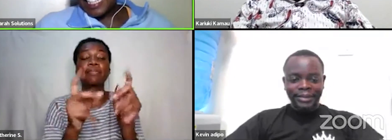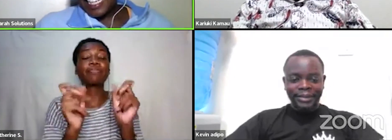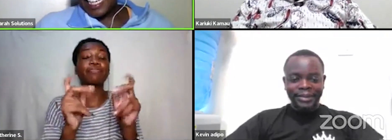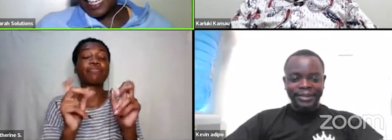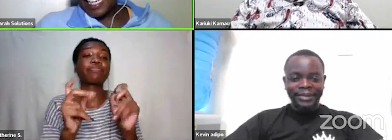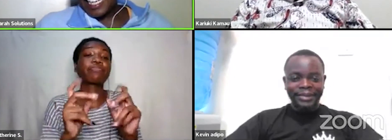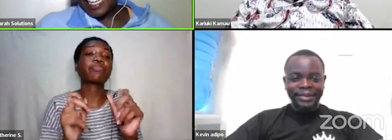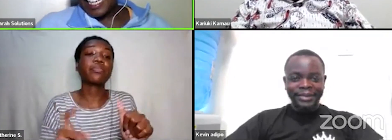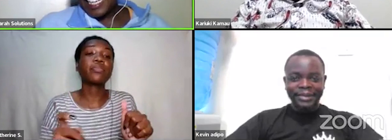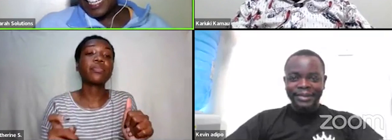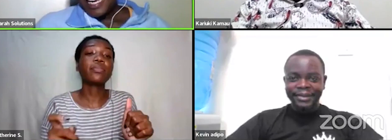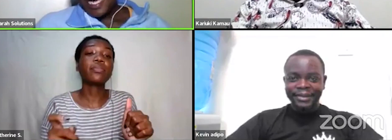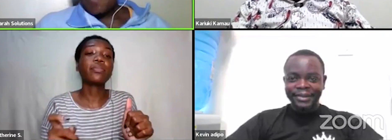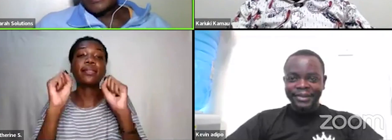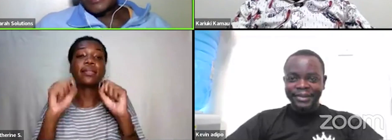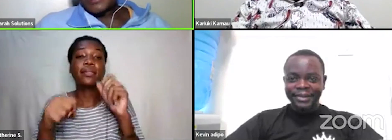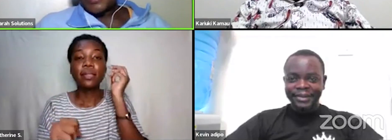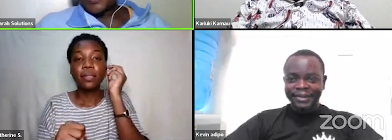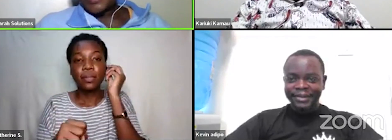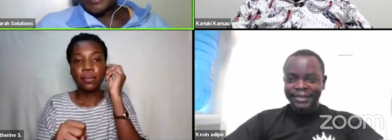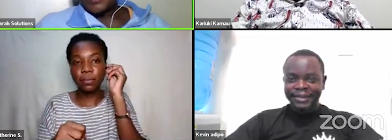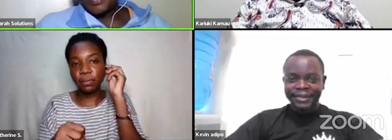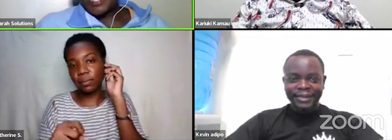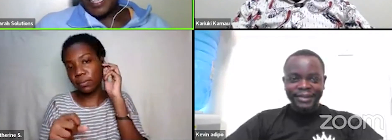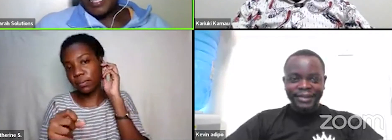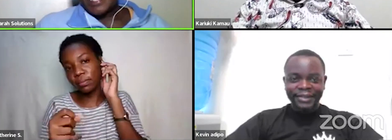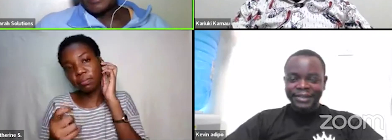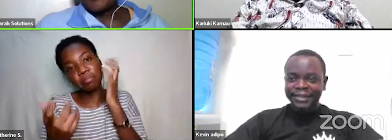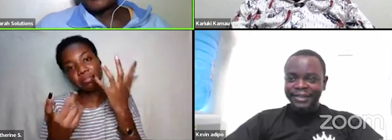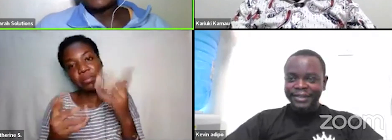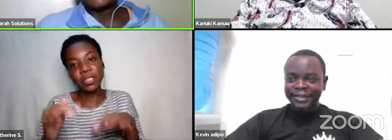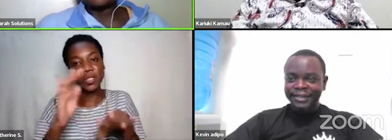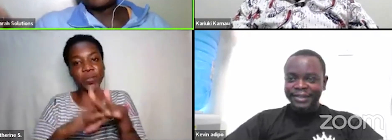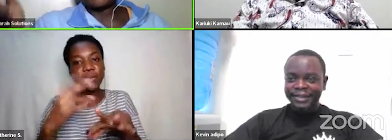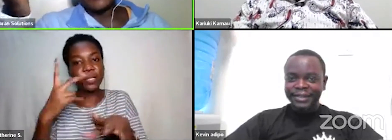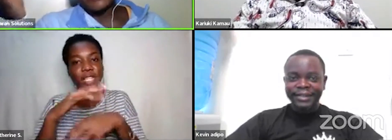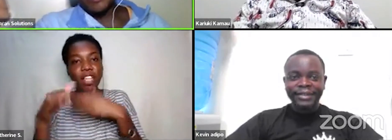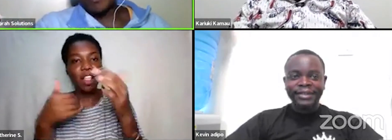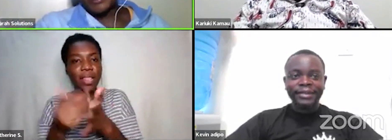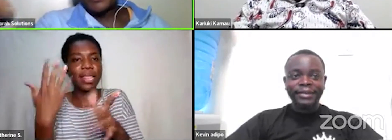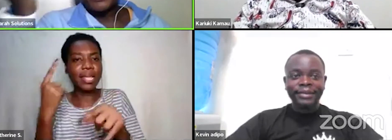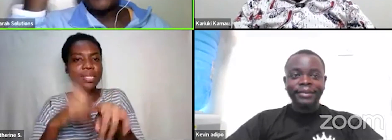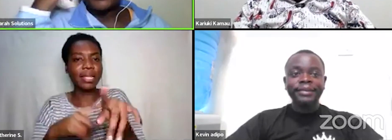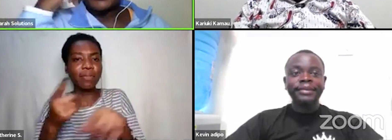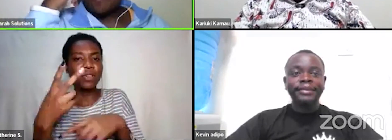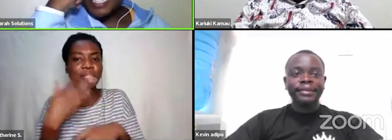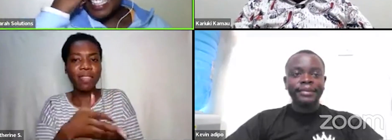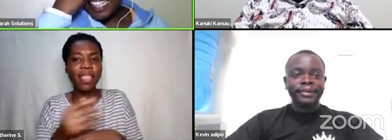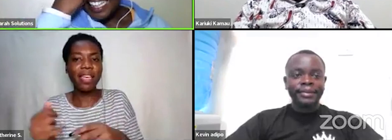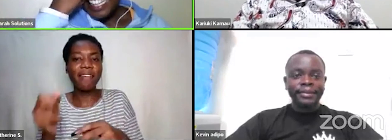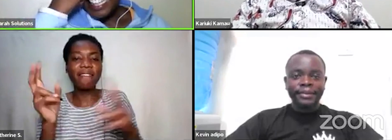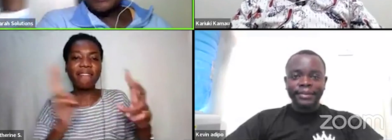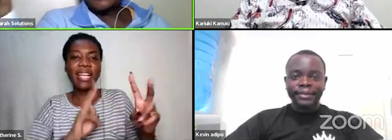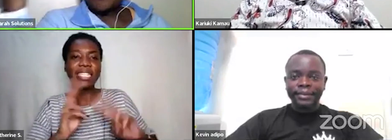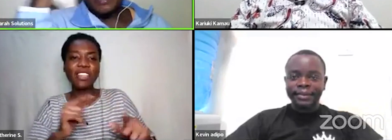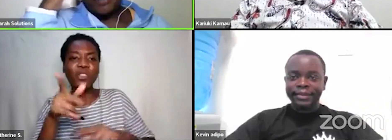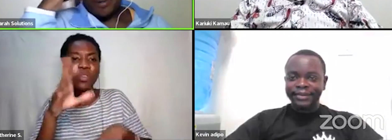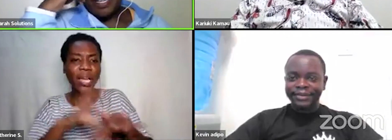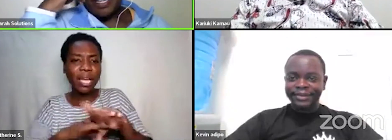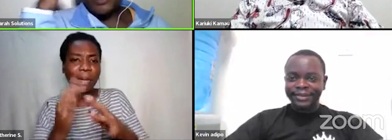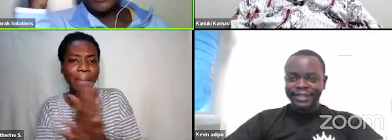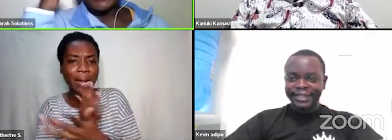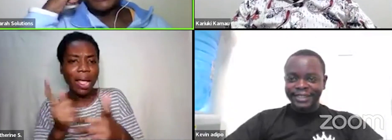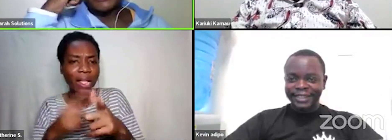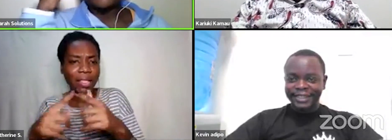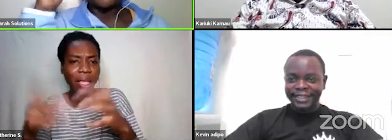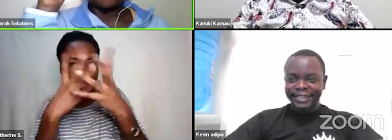Yes. But it's good to see you. Hey, the last time you were here was Valentine's Bona. When you got a partner and you disappeared from